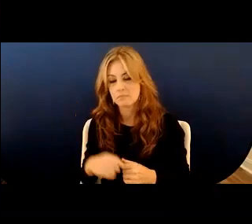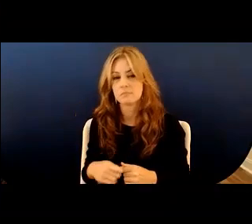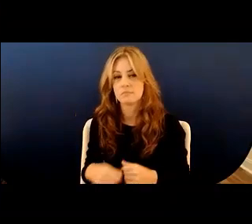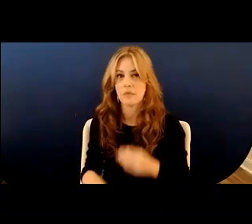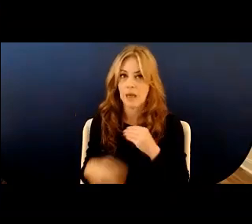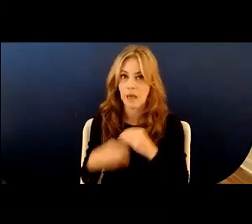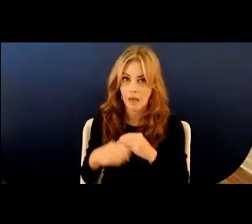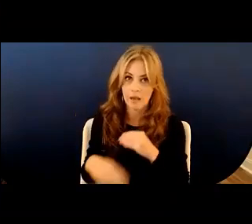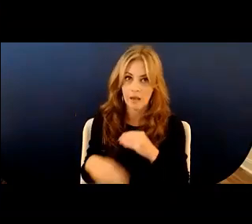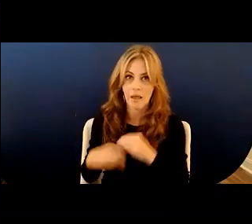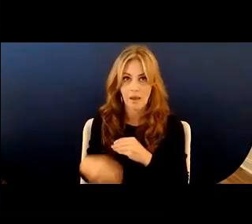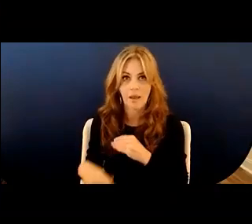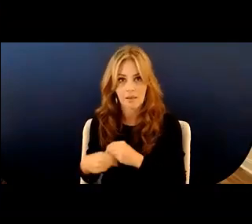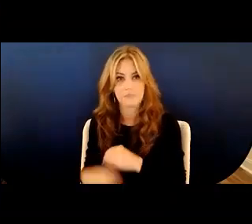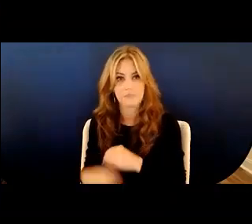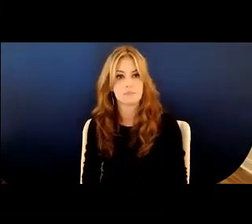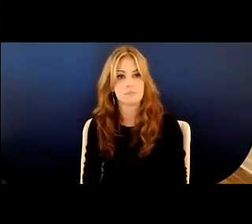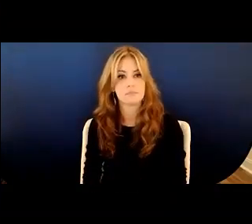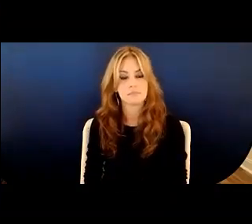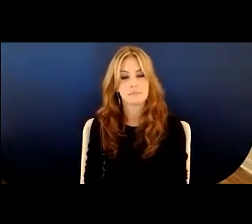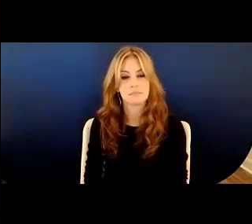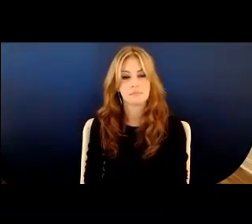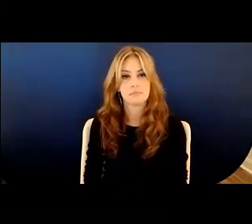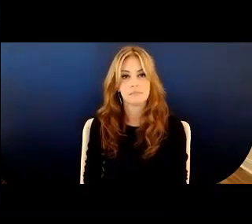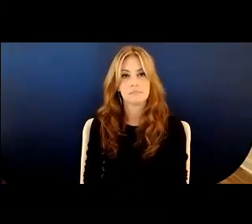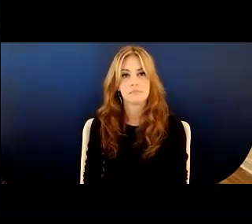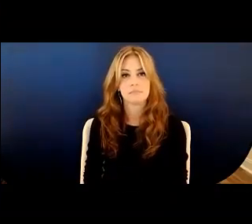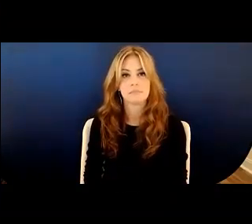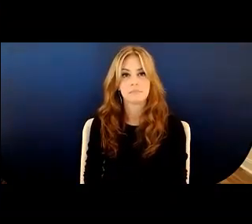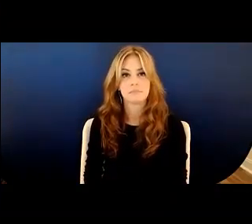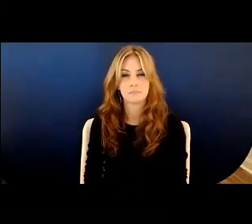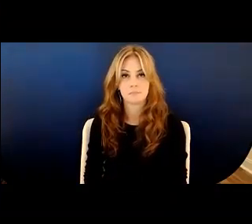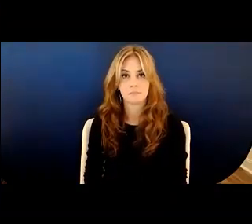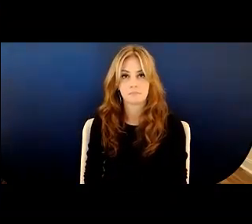image, and just add another,